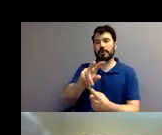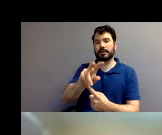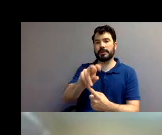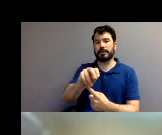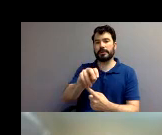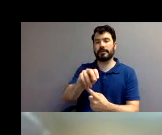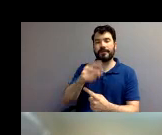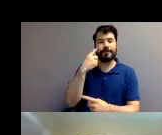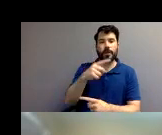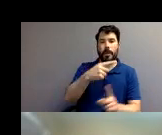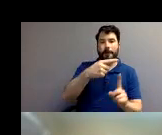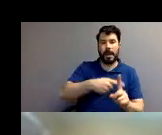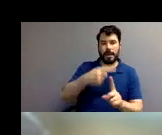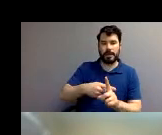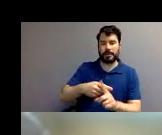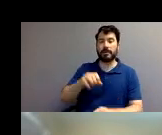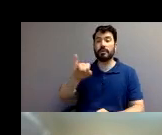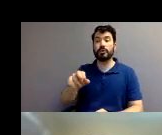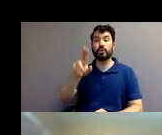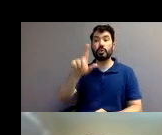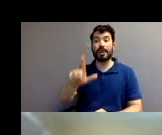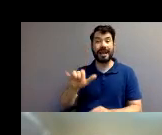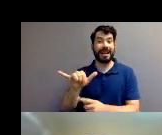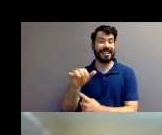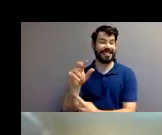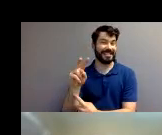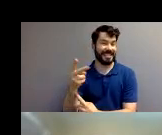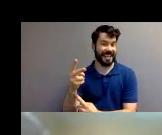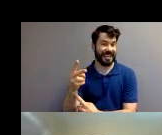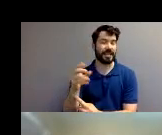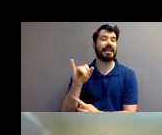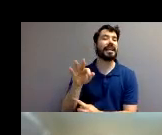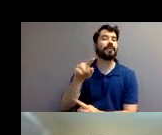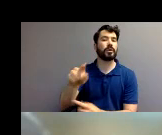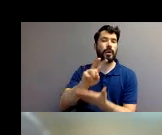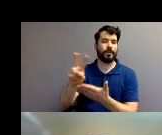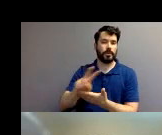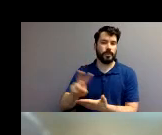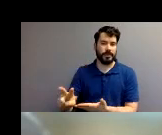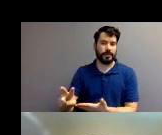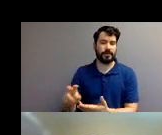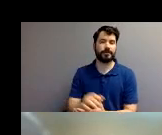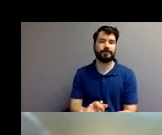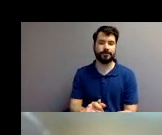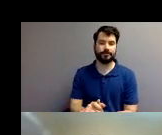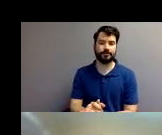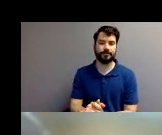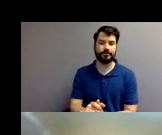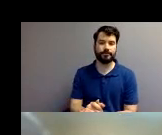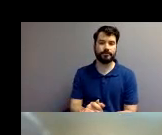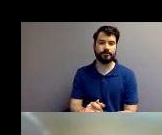monthly employees and July 2nd for our bi-weekly pay employees. Employees must have